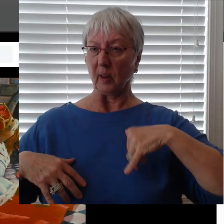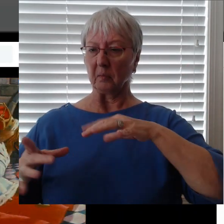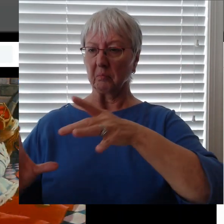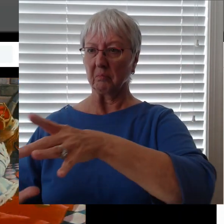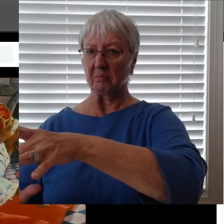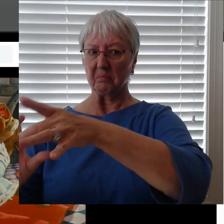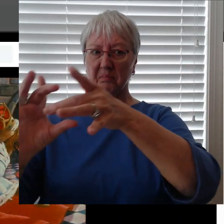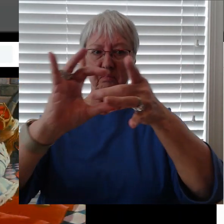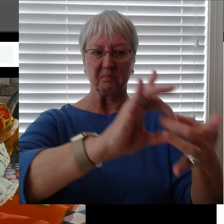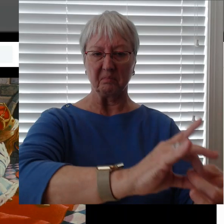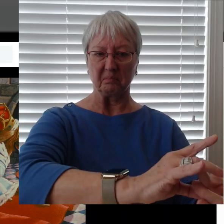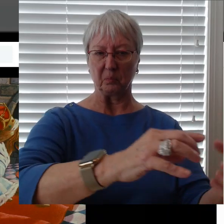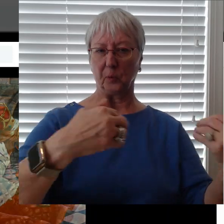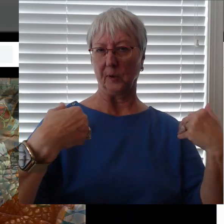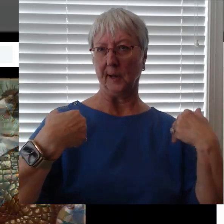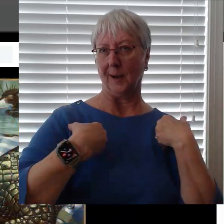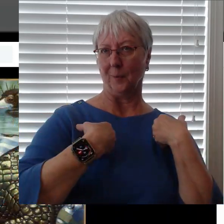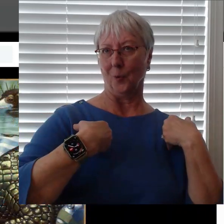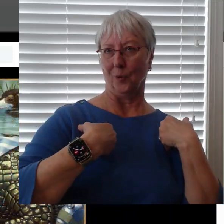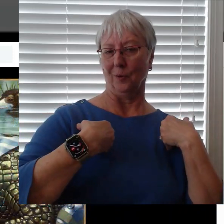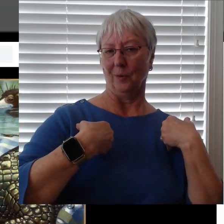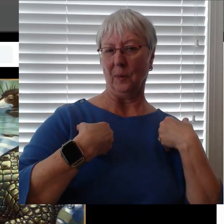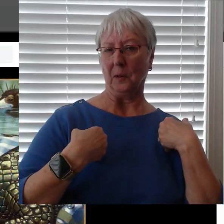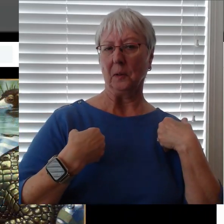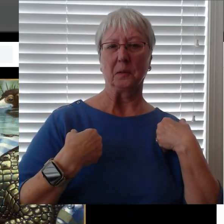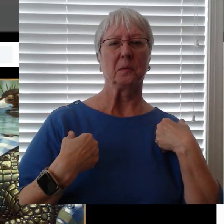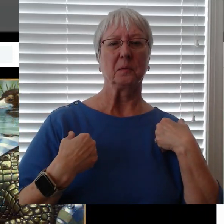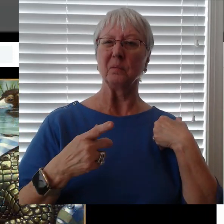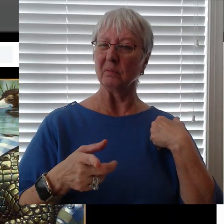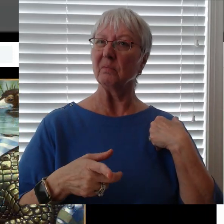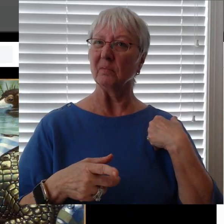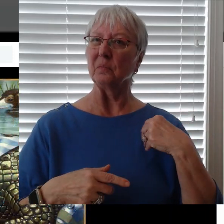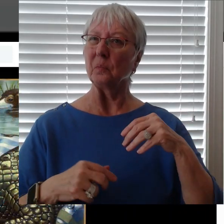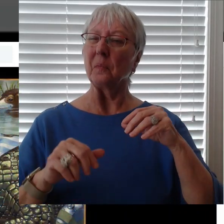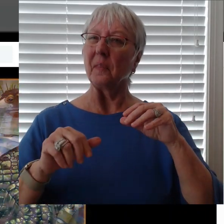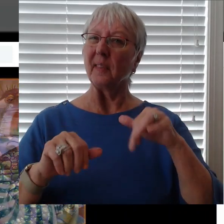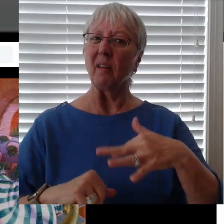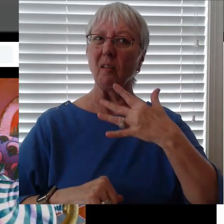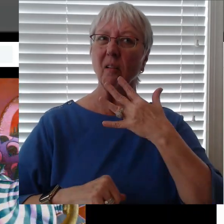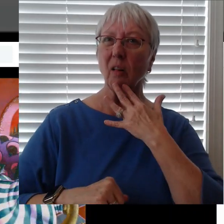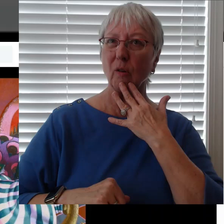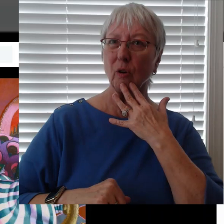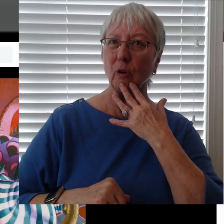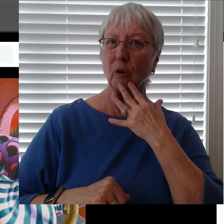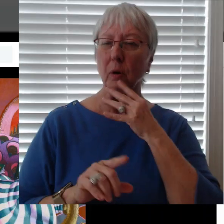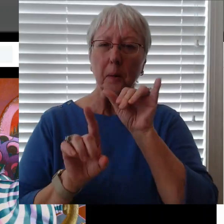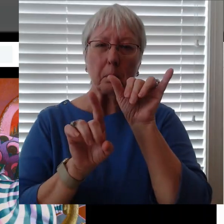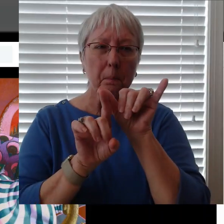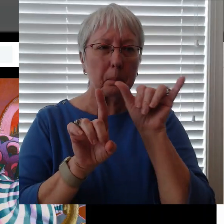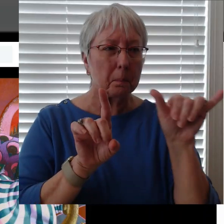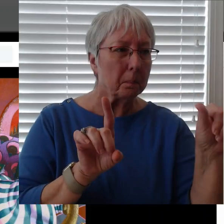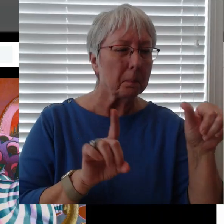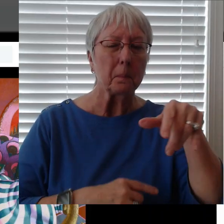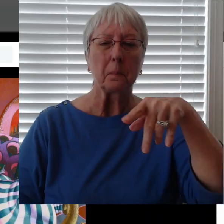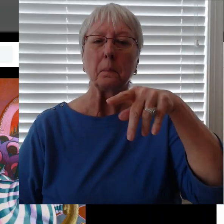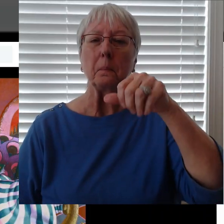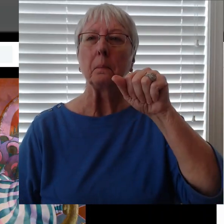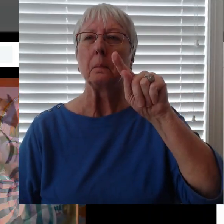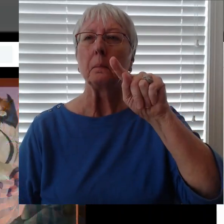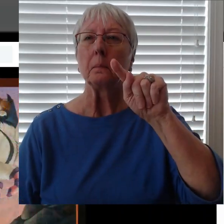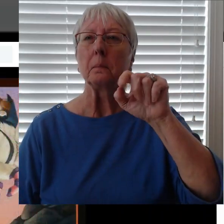for the reader. I had to make sure the color and pattern were consistent enough to be recognized, no matter what form they